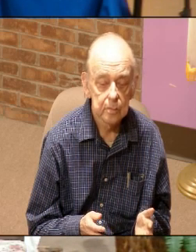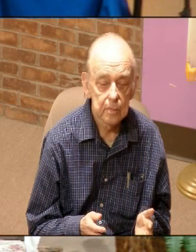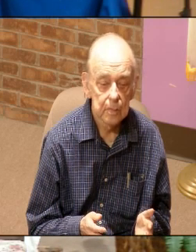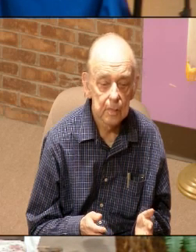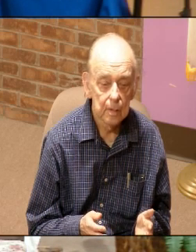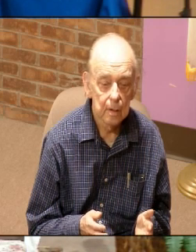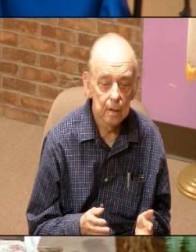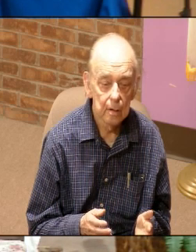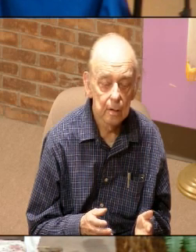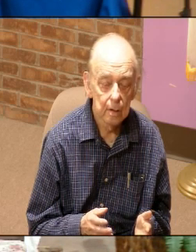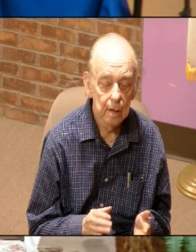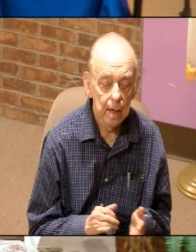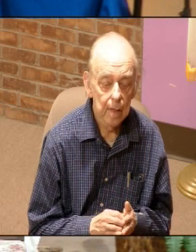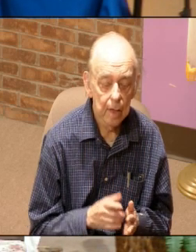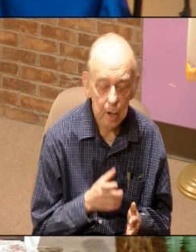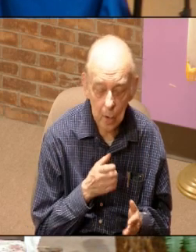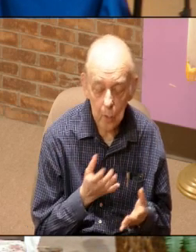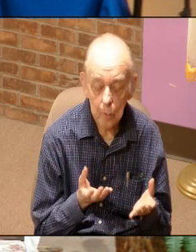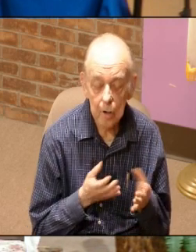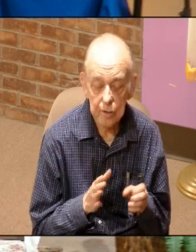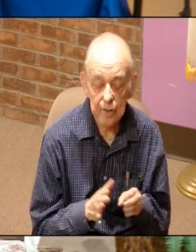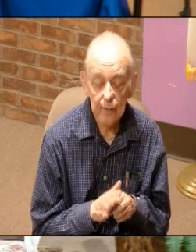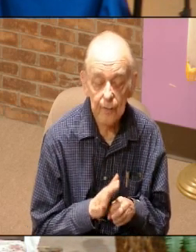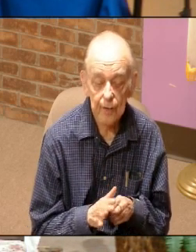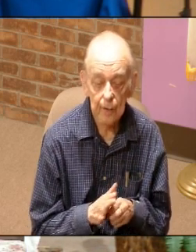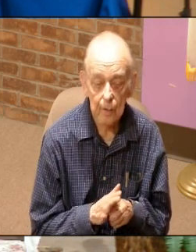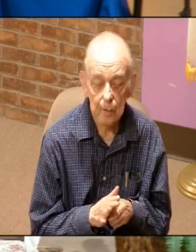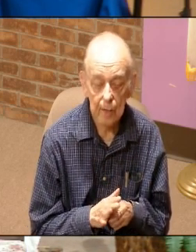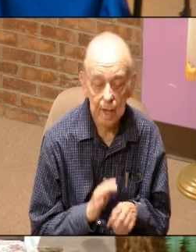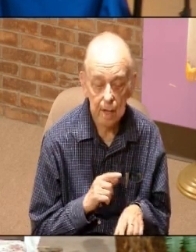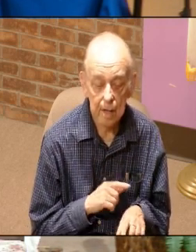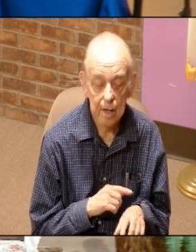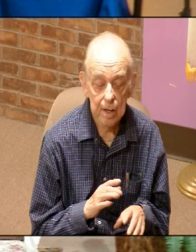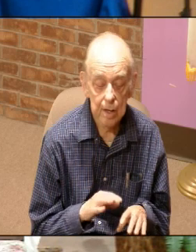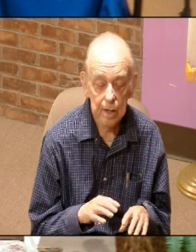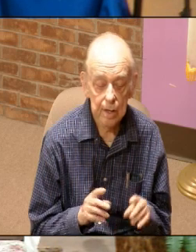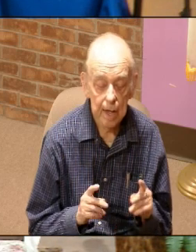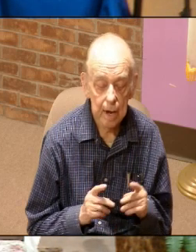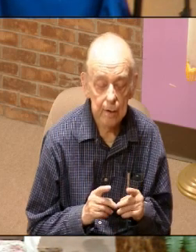And that's who wants to fill that. You see, because